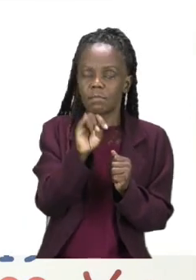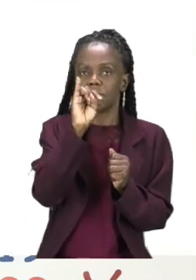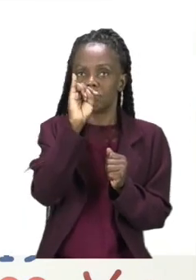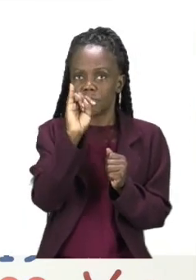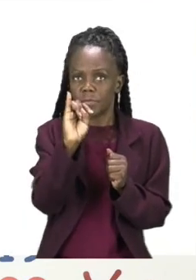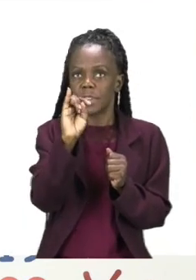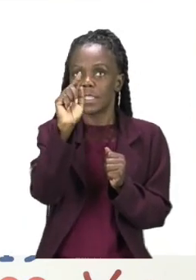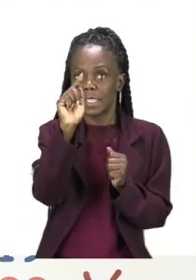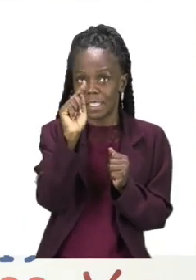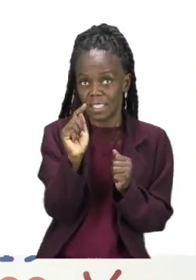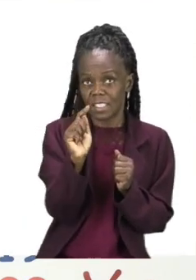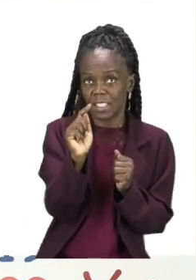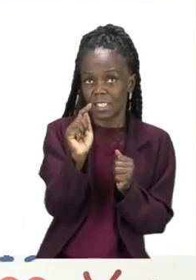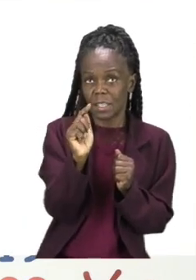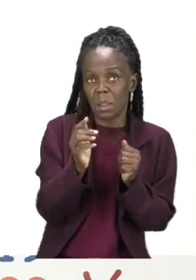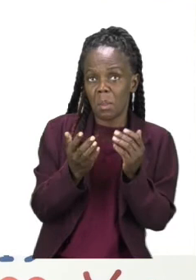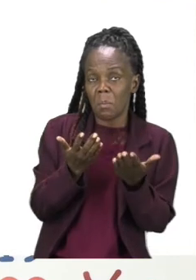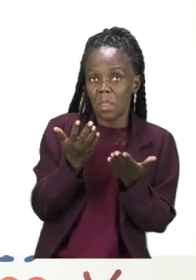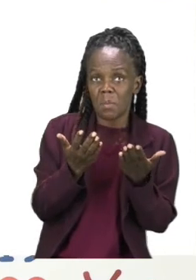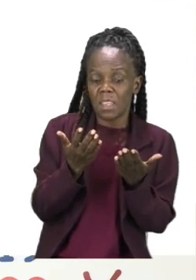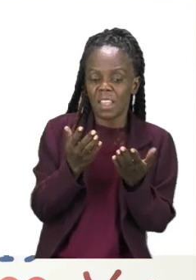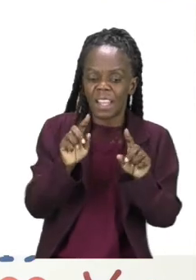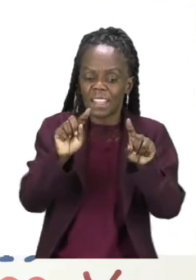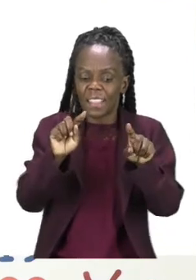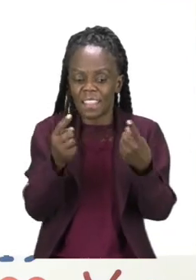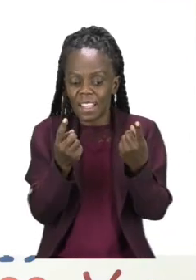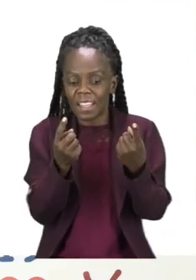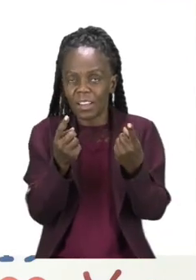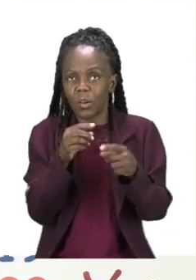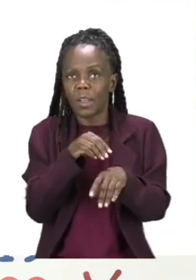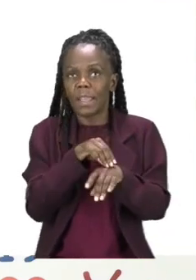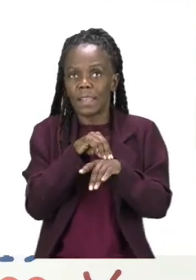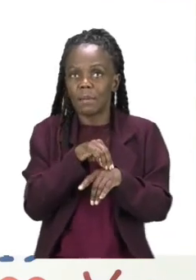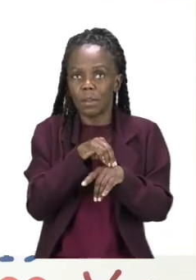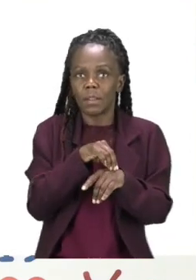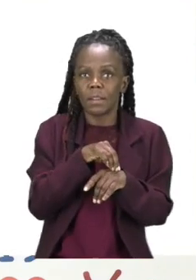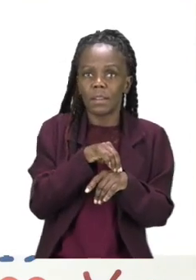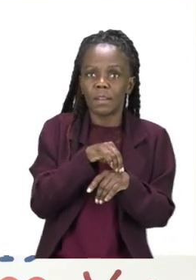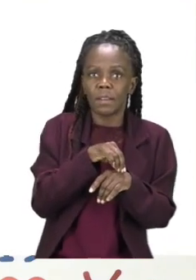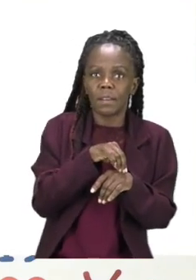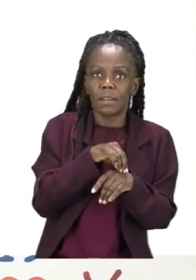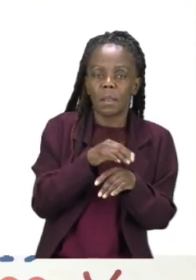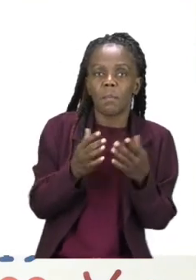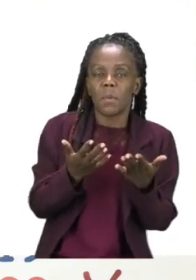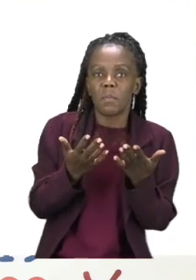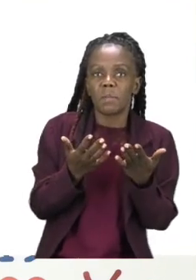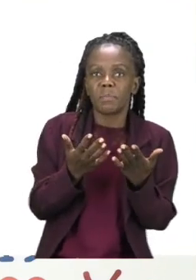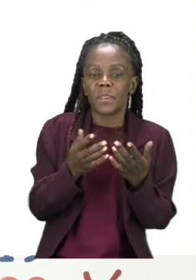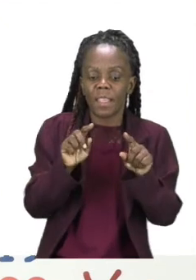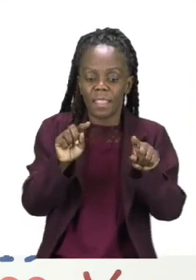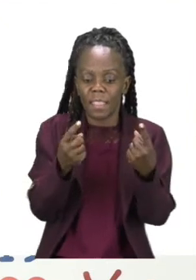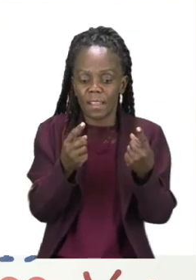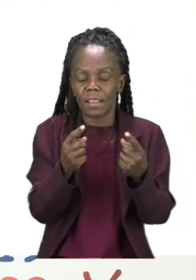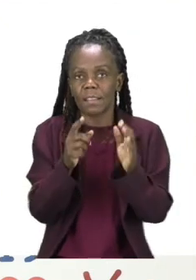an animal. We point to that thing. In this case, our thing will be the sanitizer, and we are